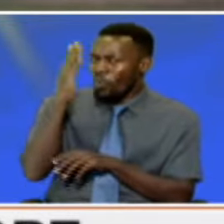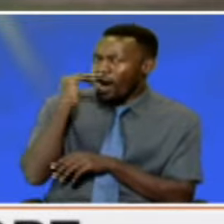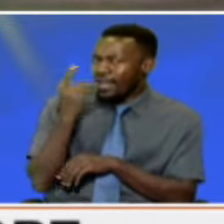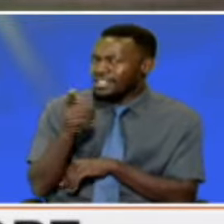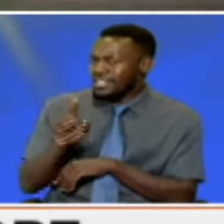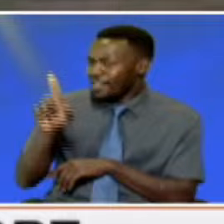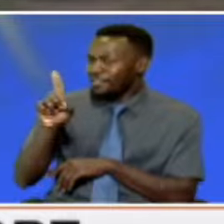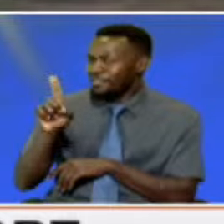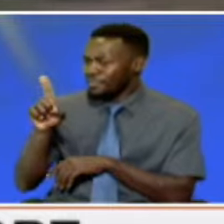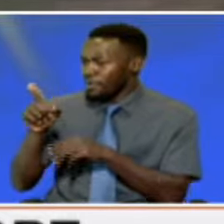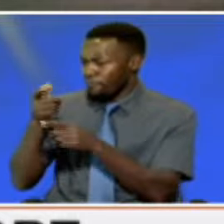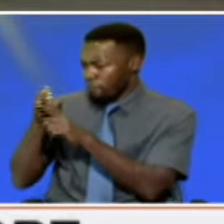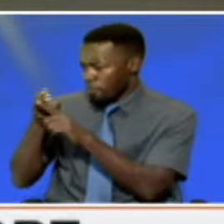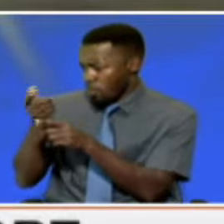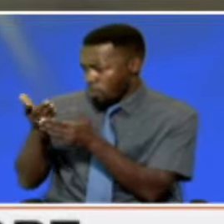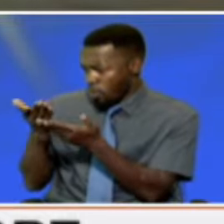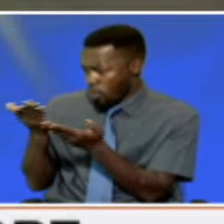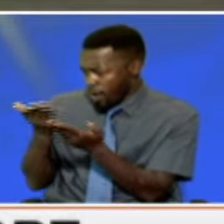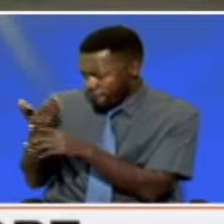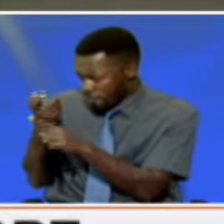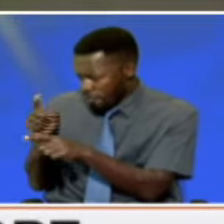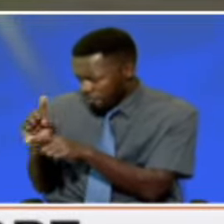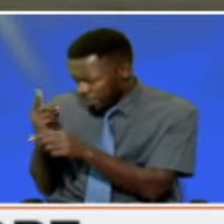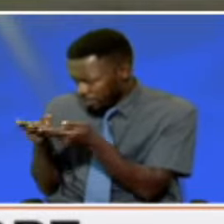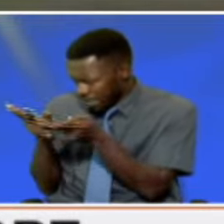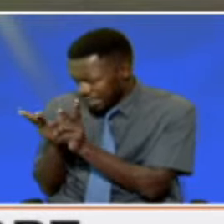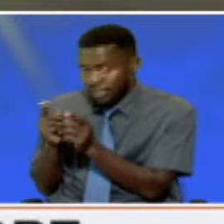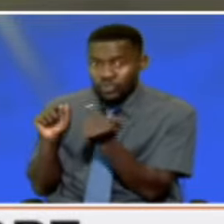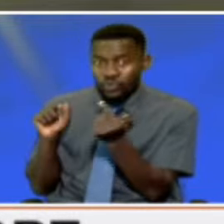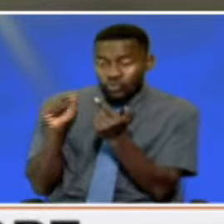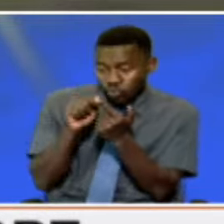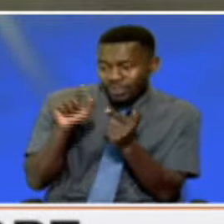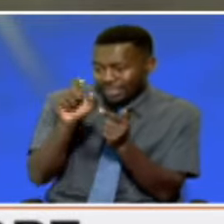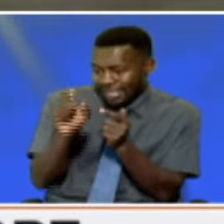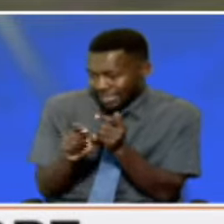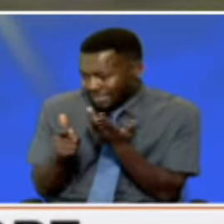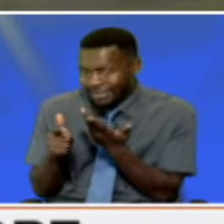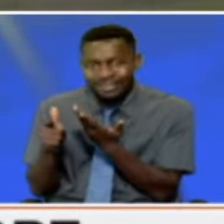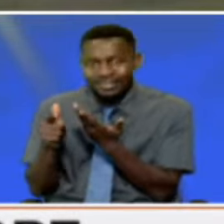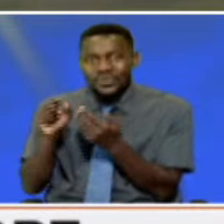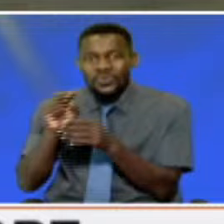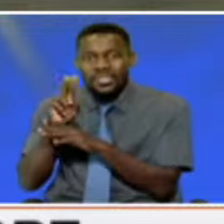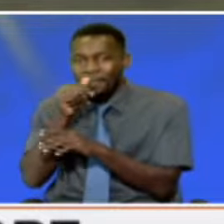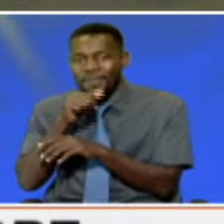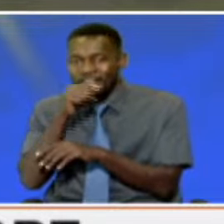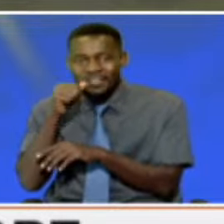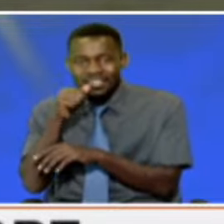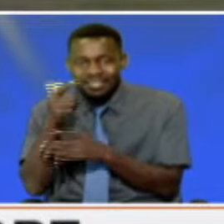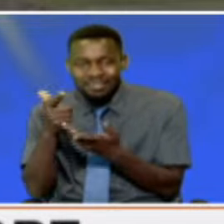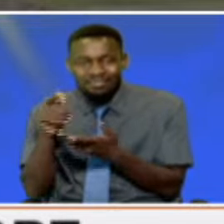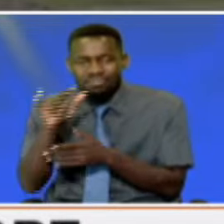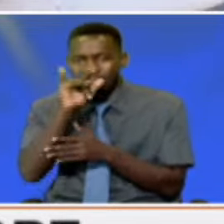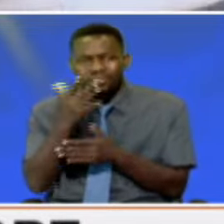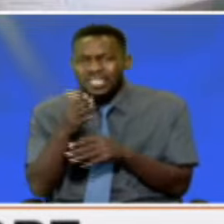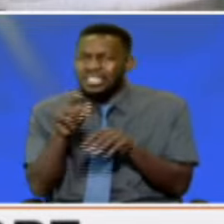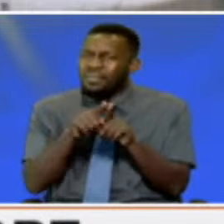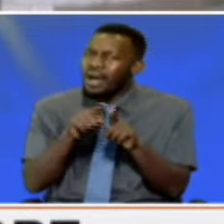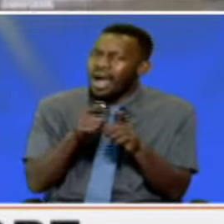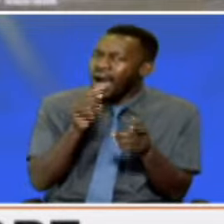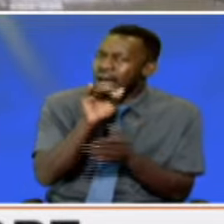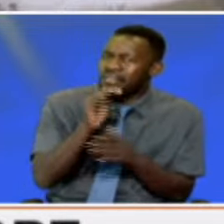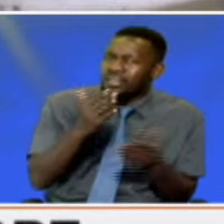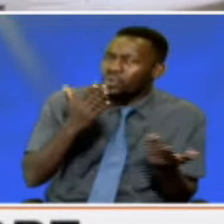the trip, but Ruto alleged that Kenya Airways was more expensive, clarifying the figures placed at over 200 million